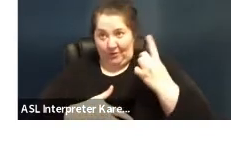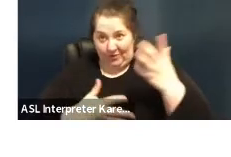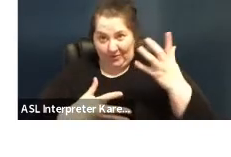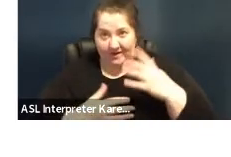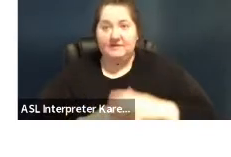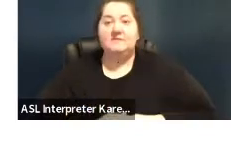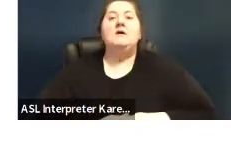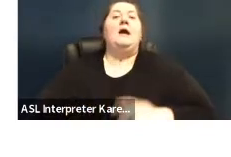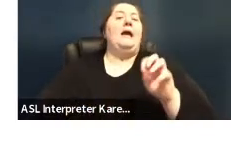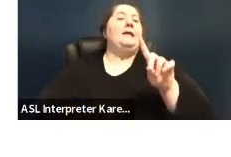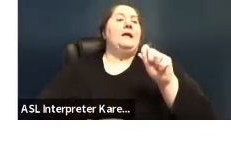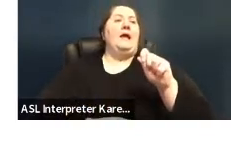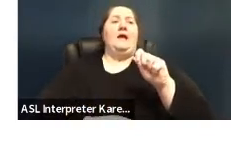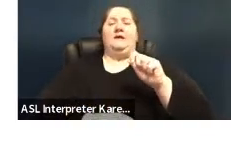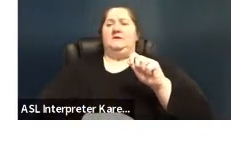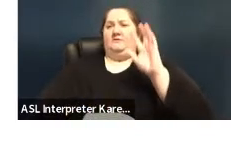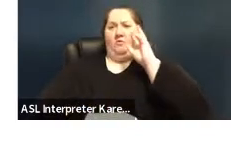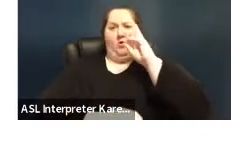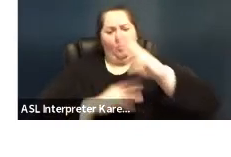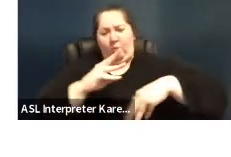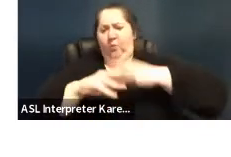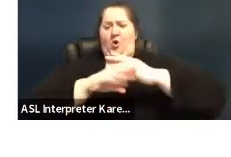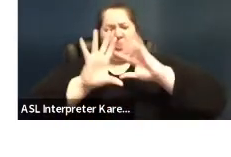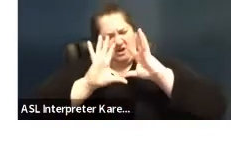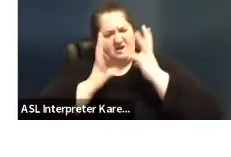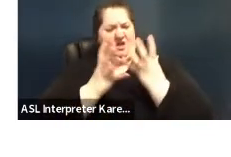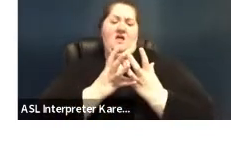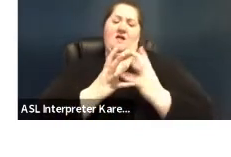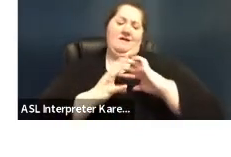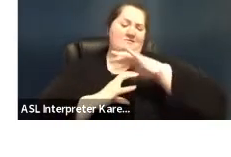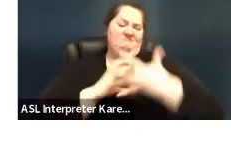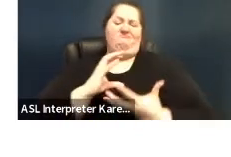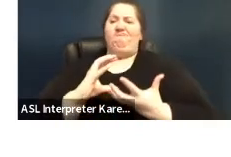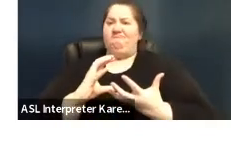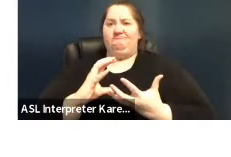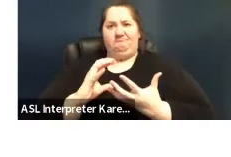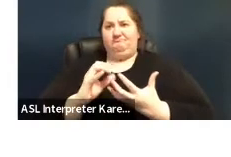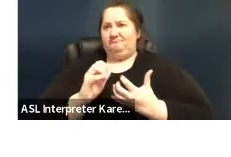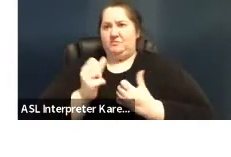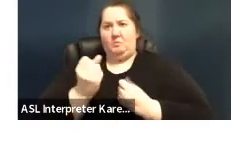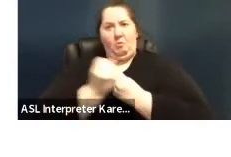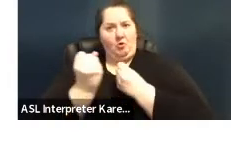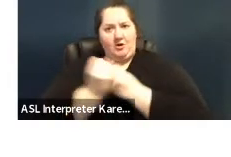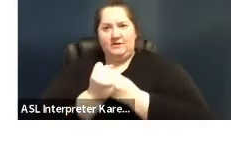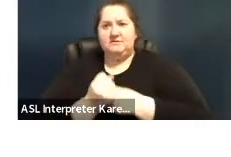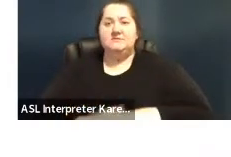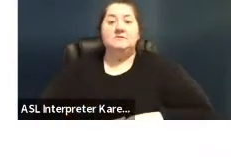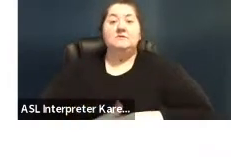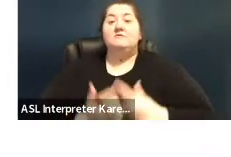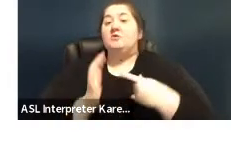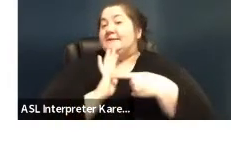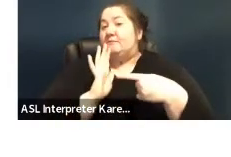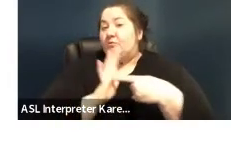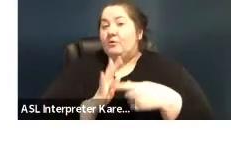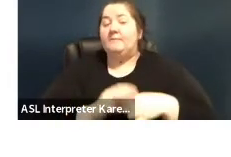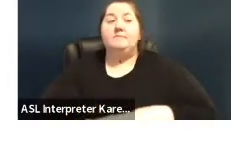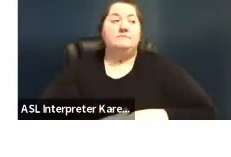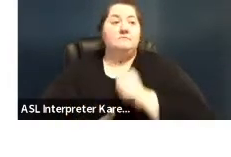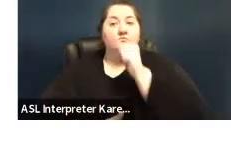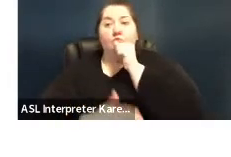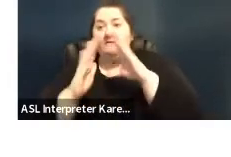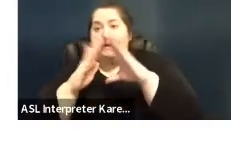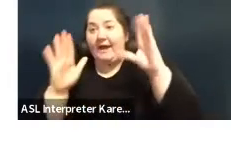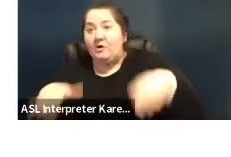the ADA covers everything, covers the world. It covers, for example, private